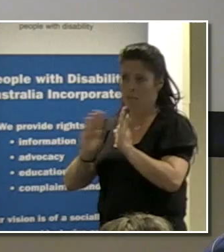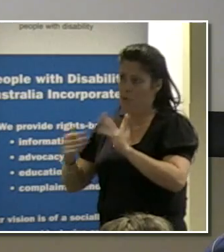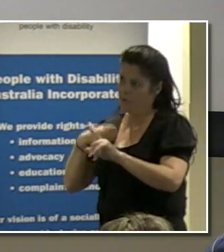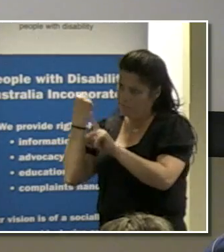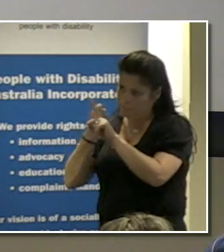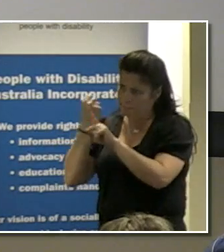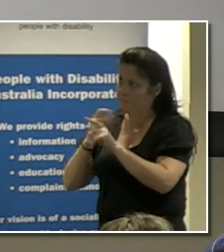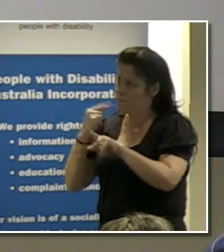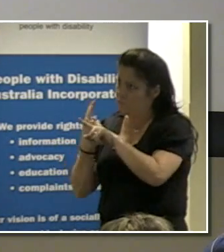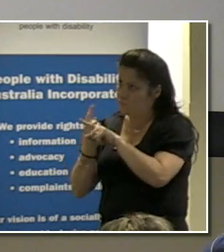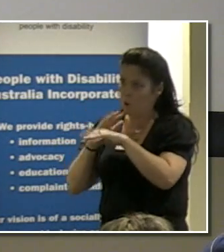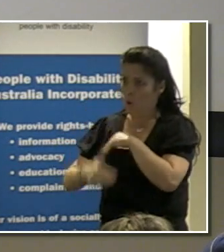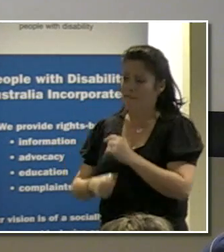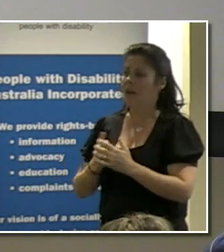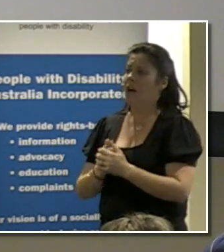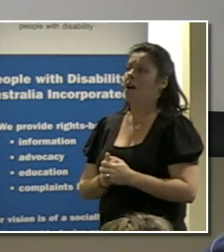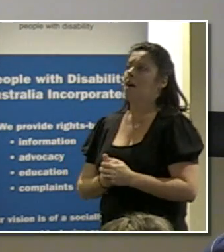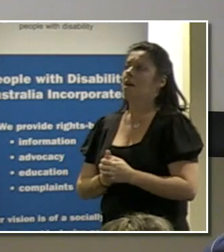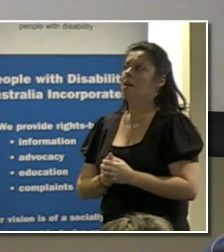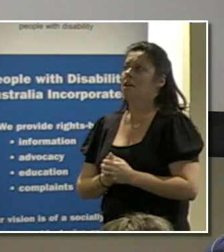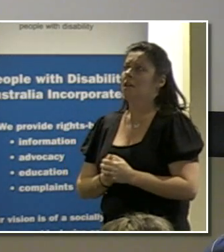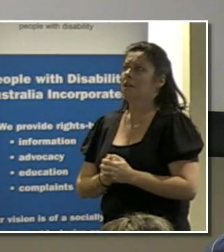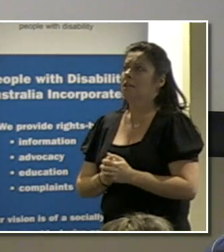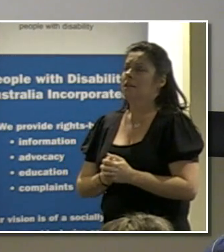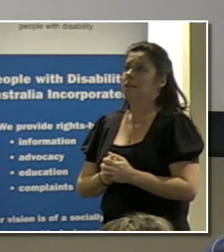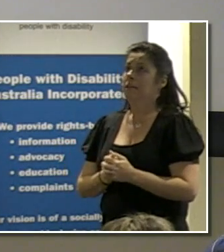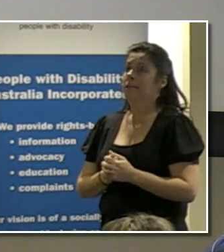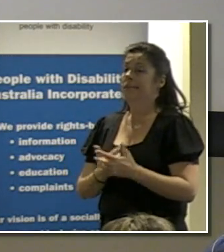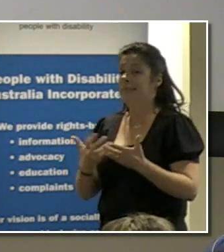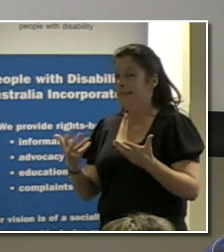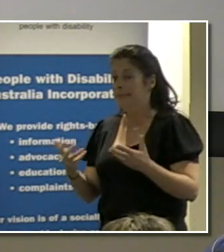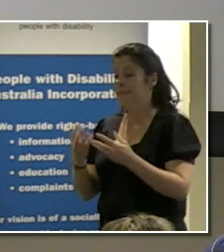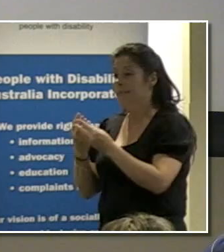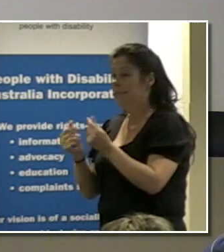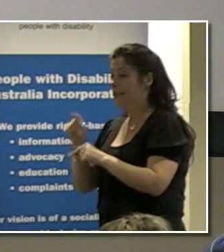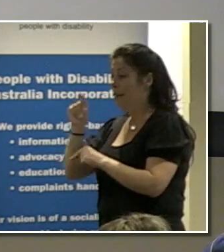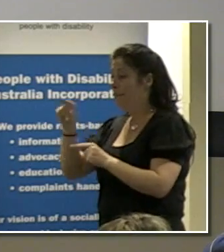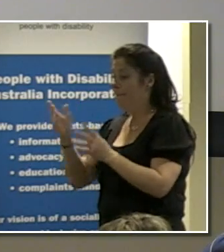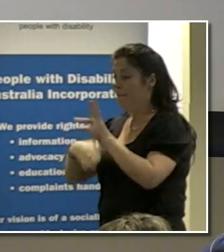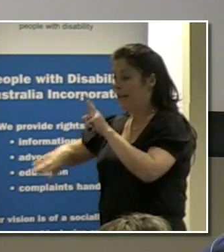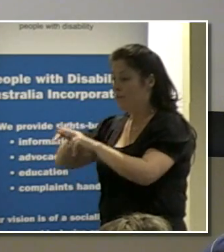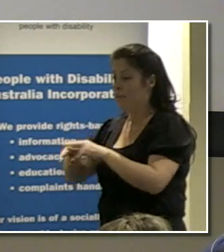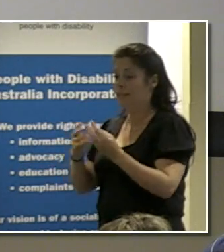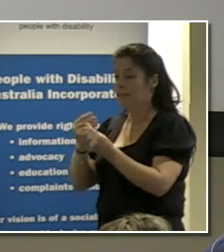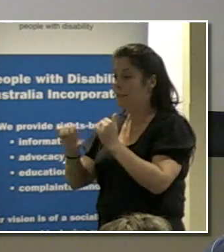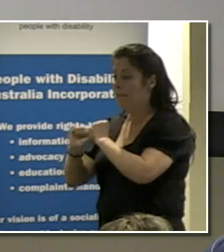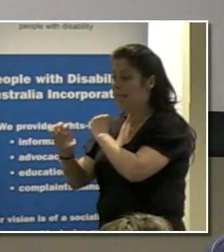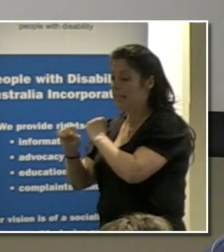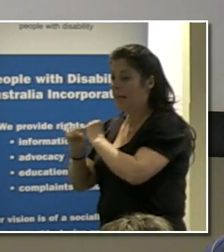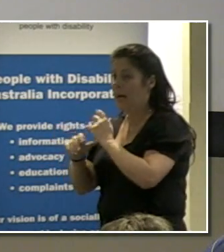the attitude that some parents and some in the media have